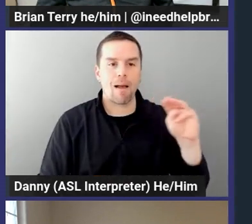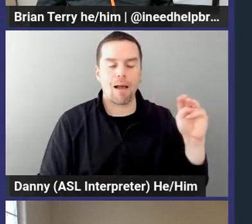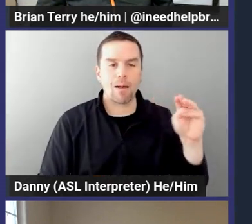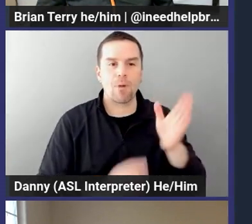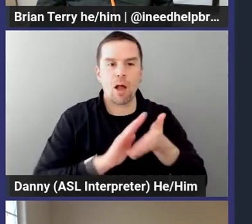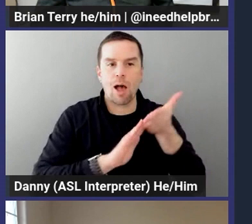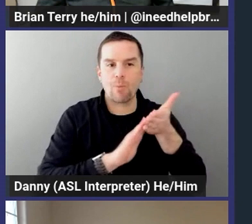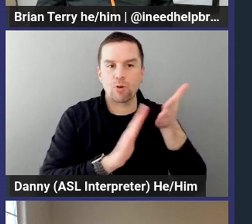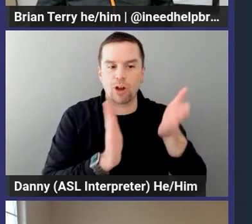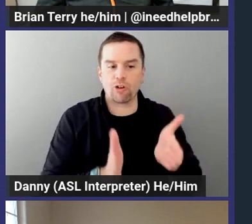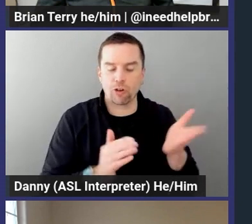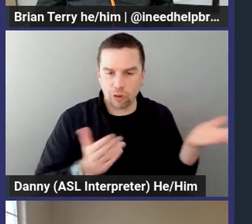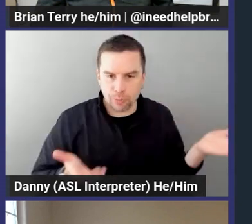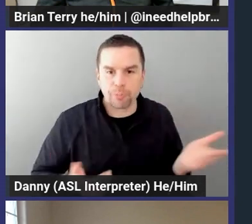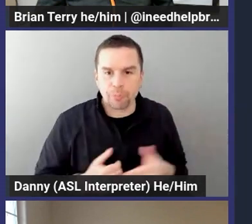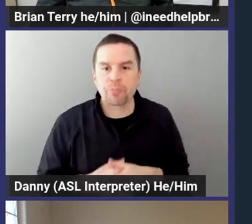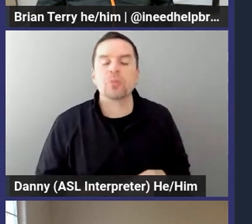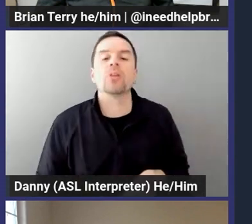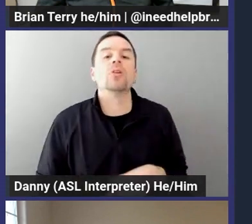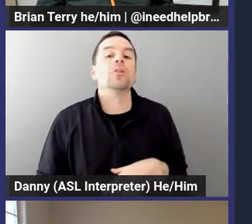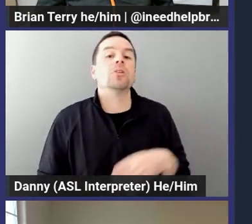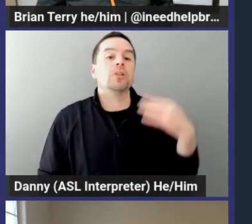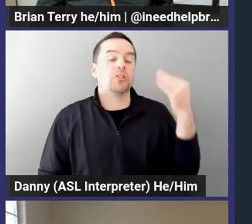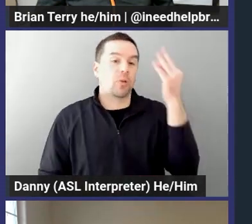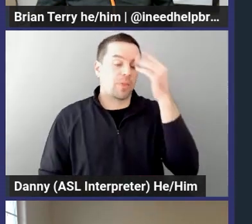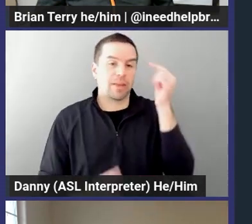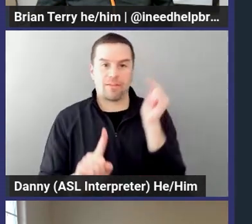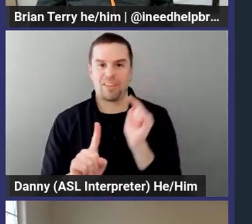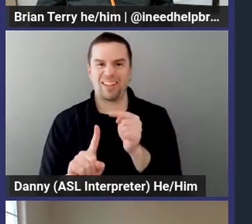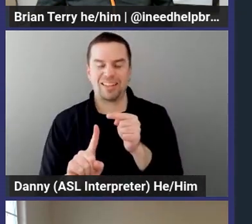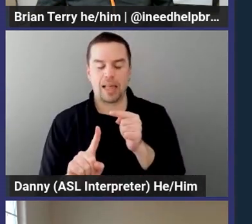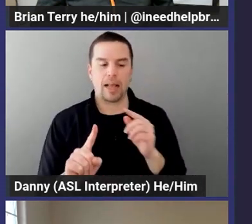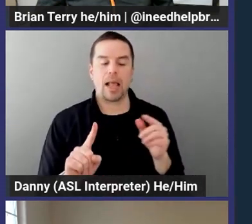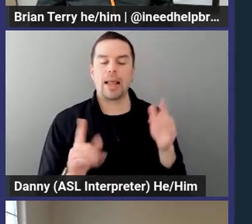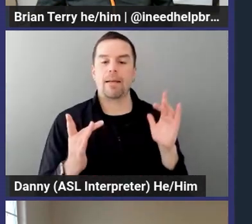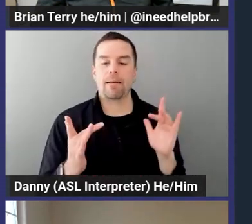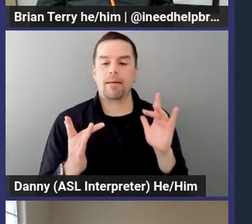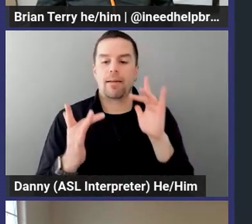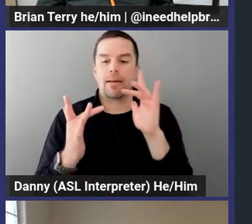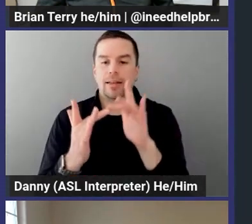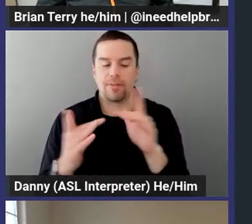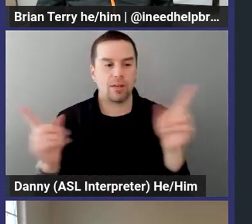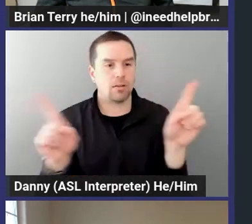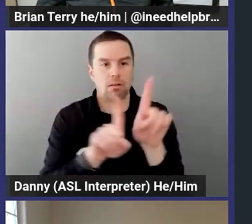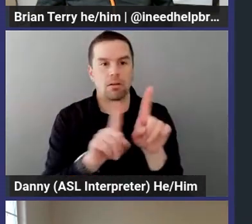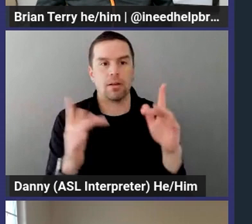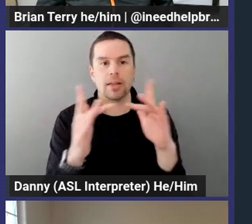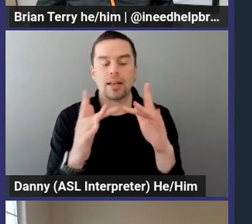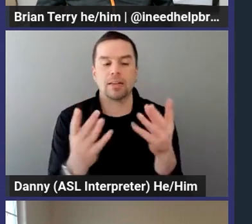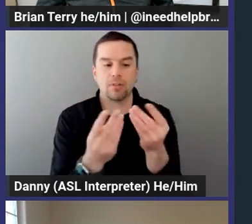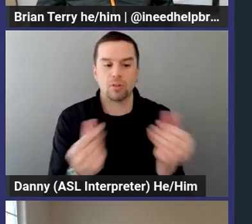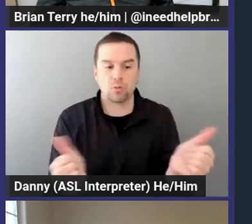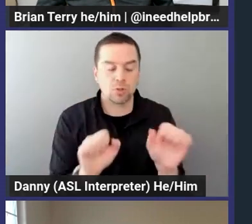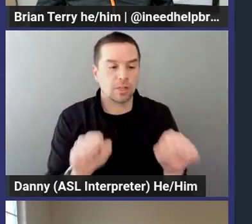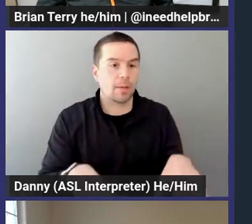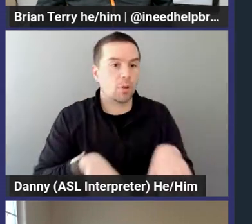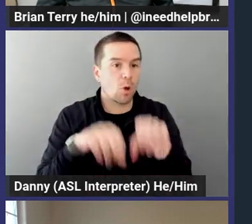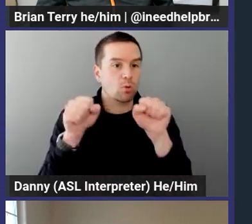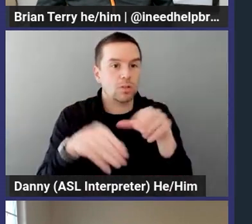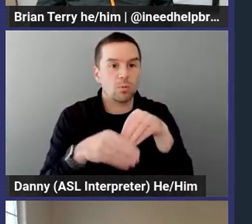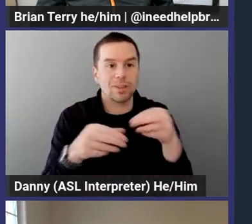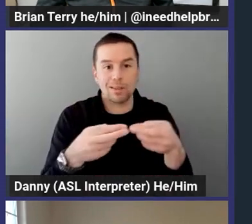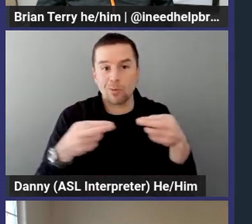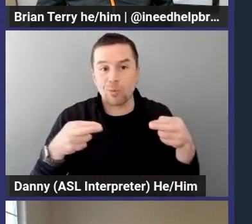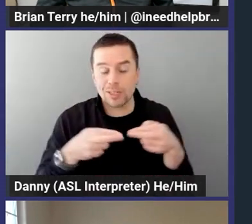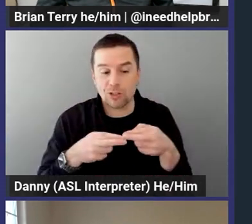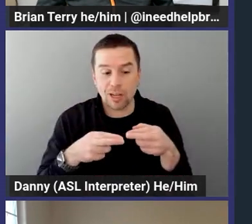now think of this one as the connectivity solution that can be hosted in a region, that can be hosted on a local